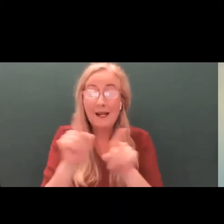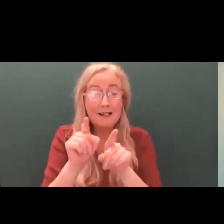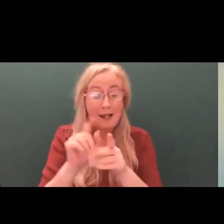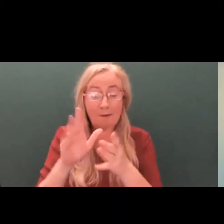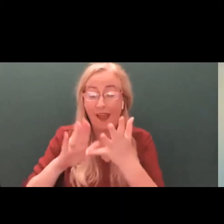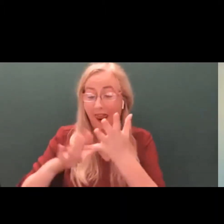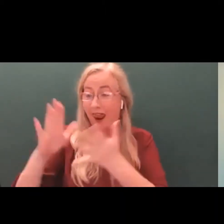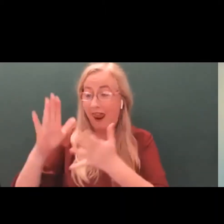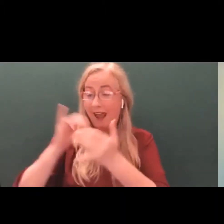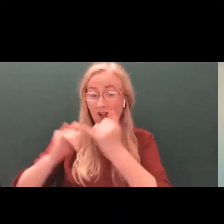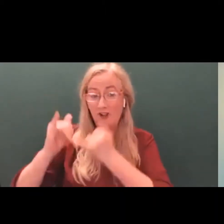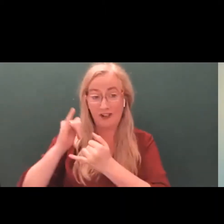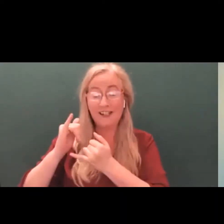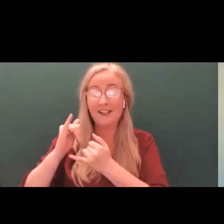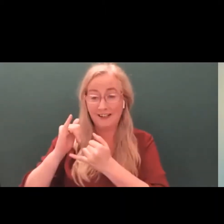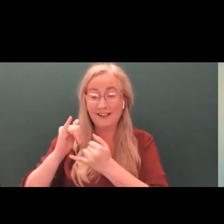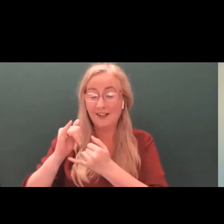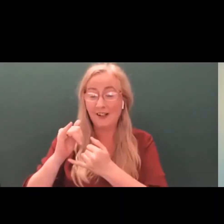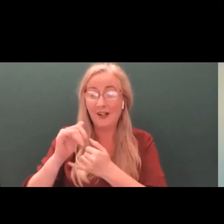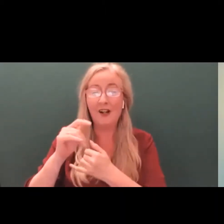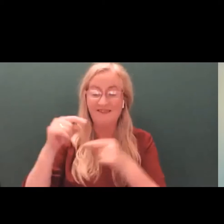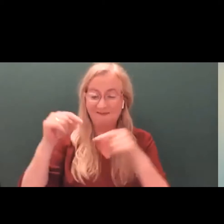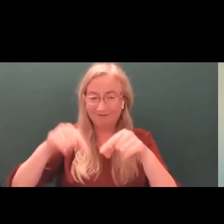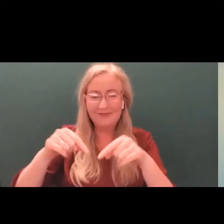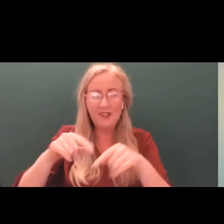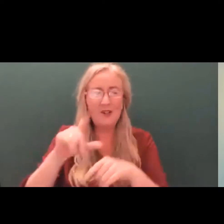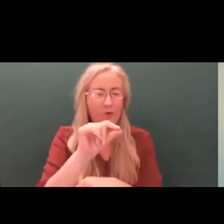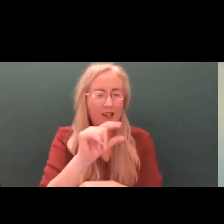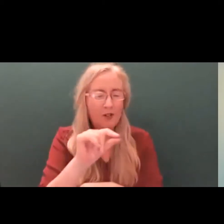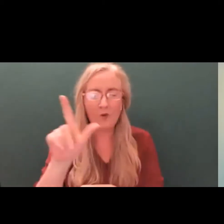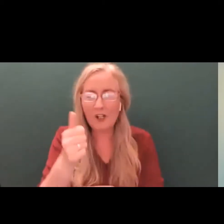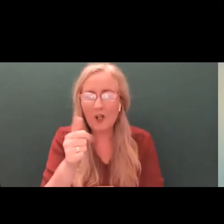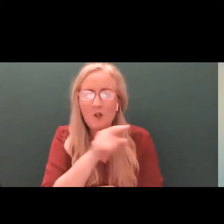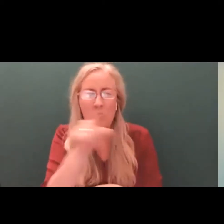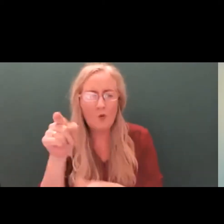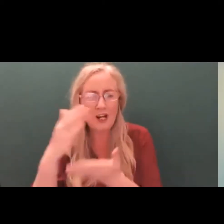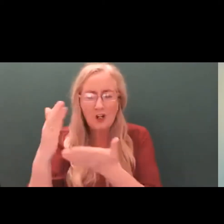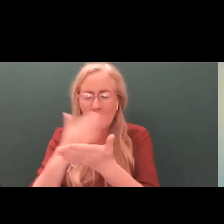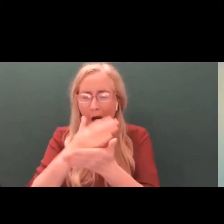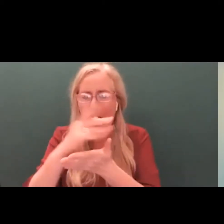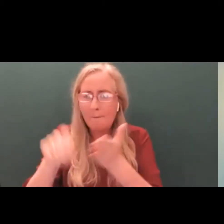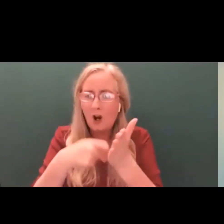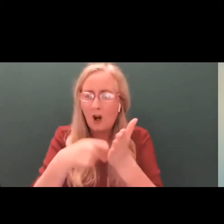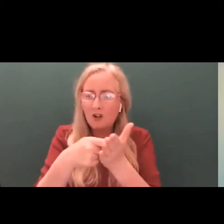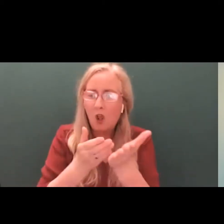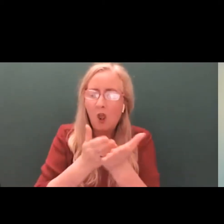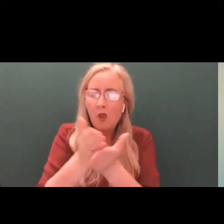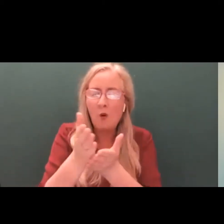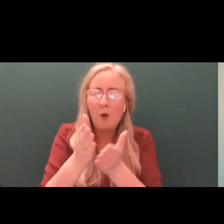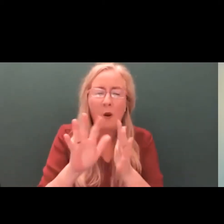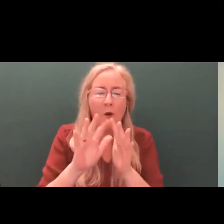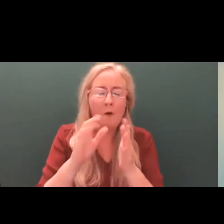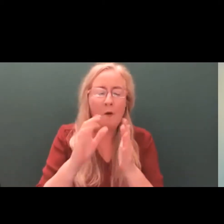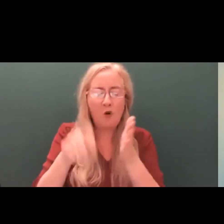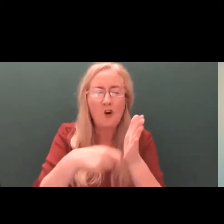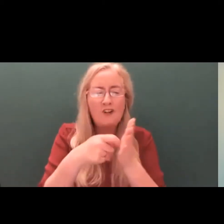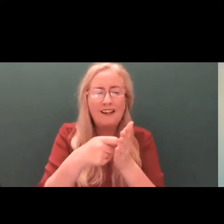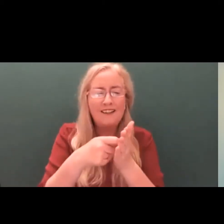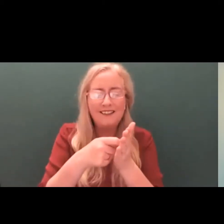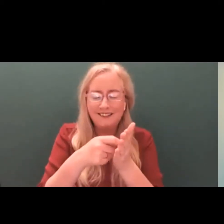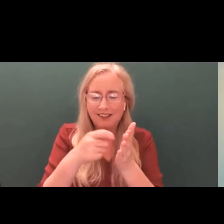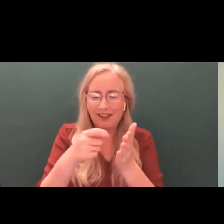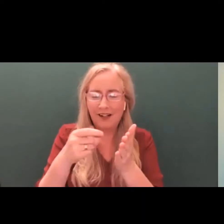Heritage Week, for 2021, we are asking you to share your projects via the project organisers portal on the Heritage